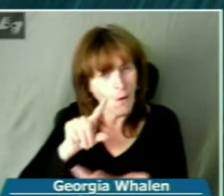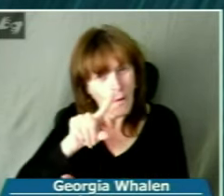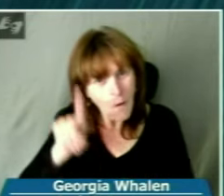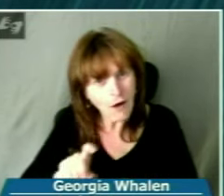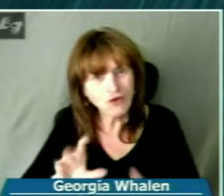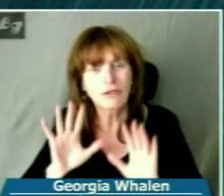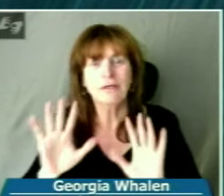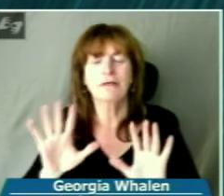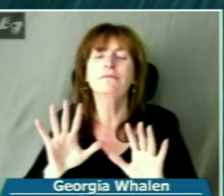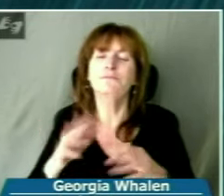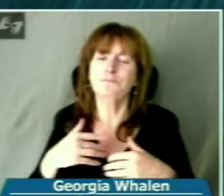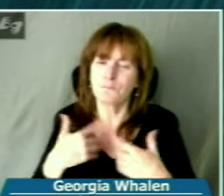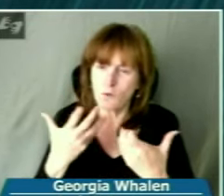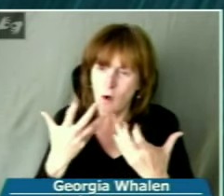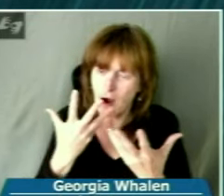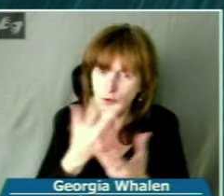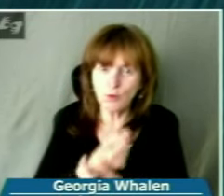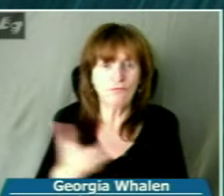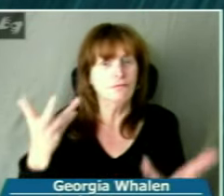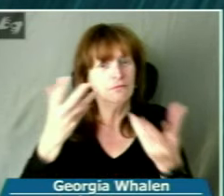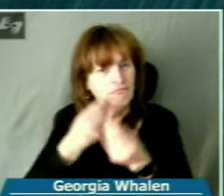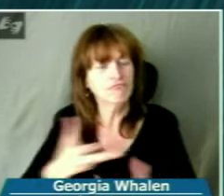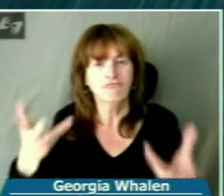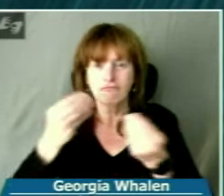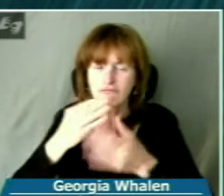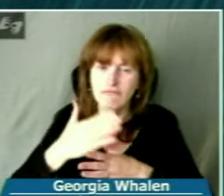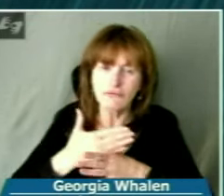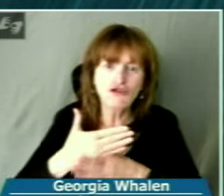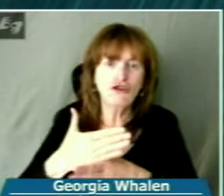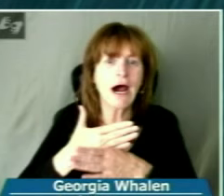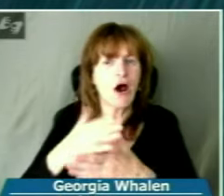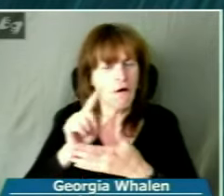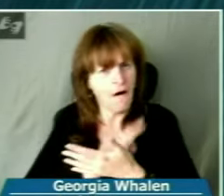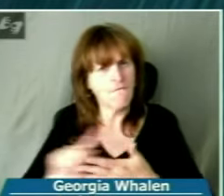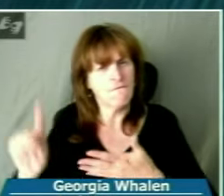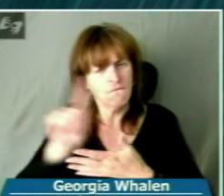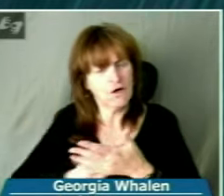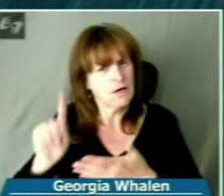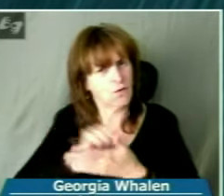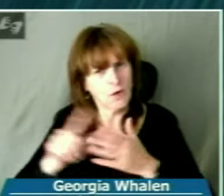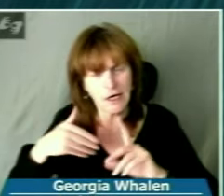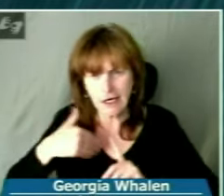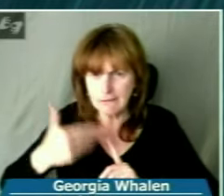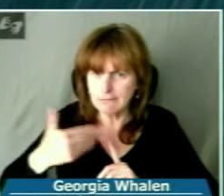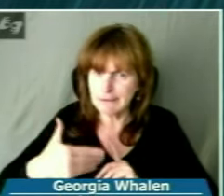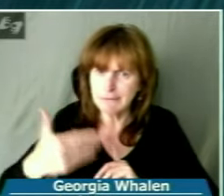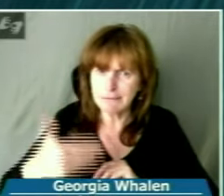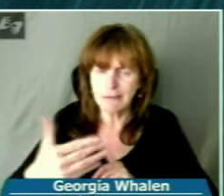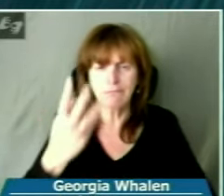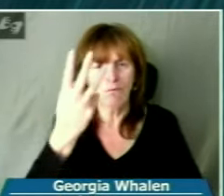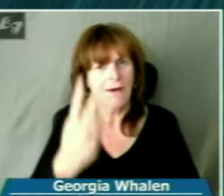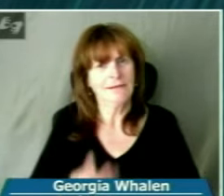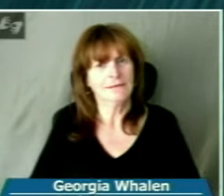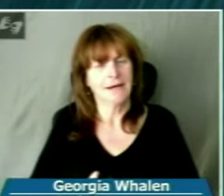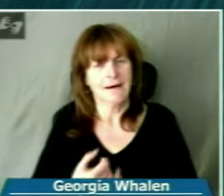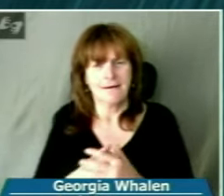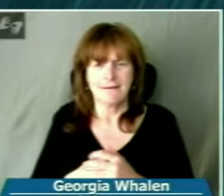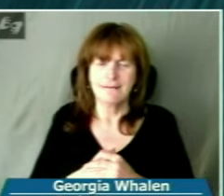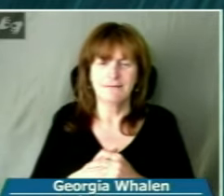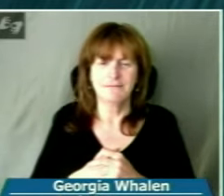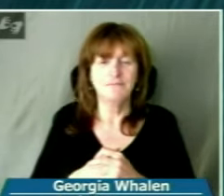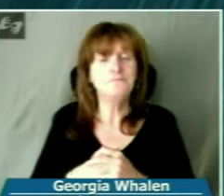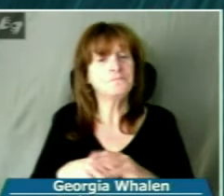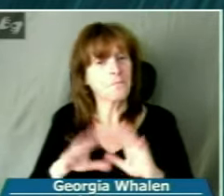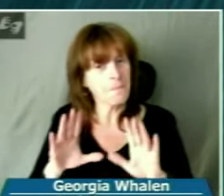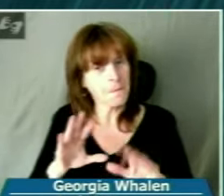the loop with what is going on throughout the next few weeks as we continue our virtual town hall presentations. With that said, Mr. Mayor,